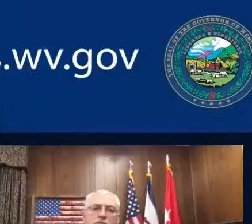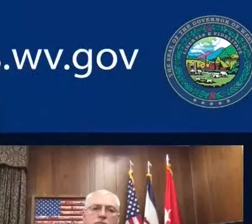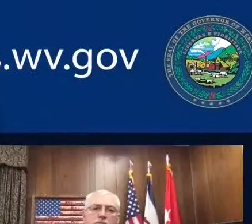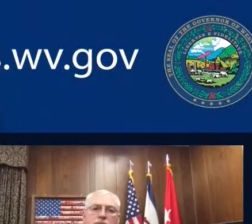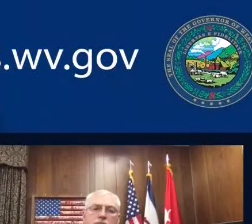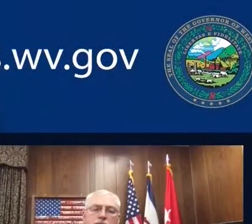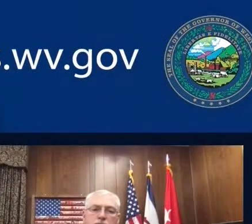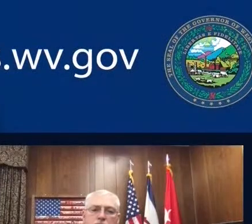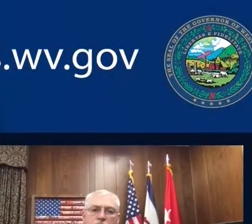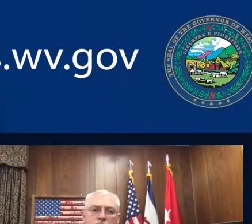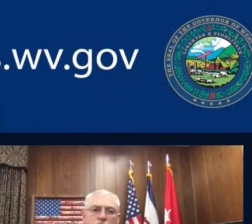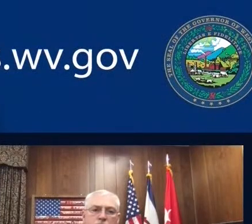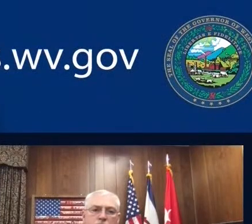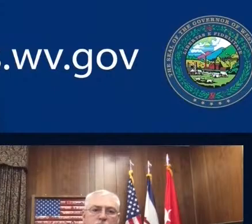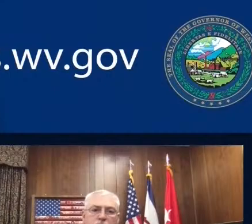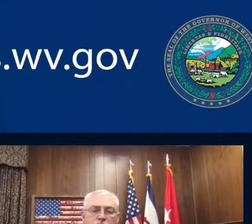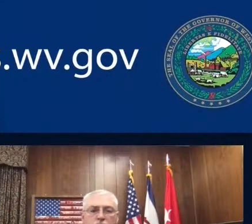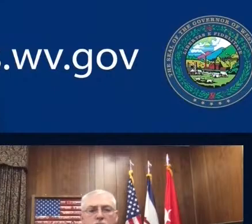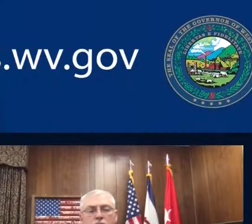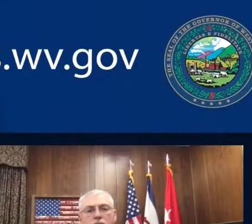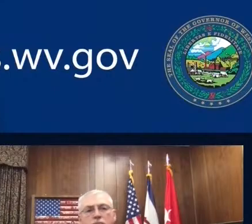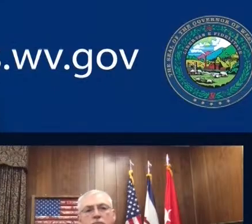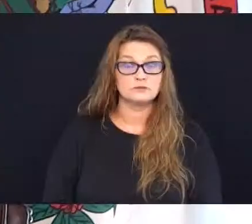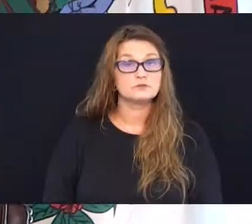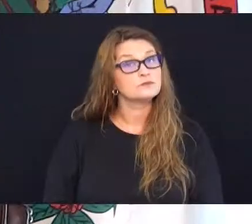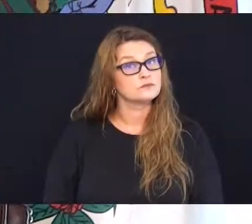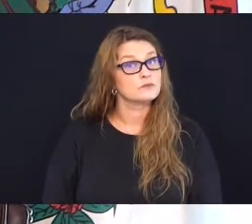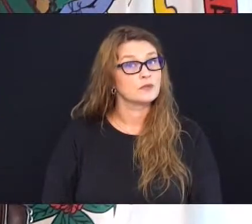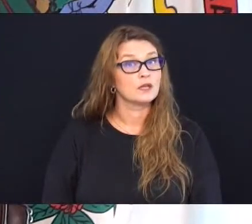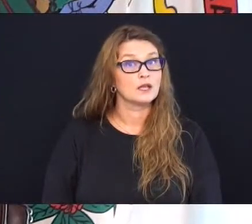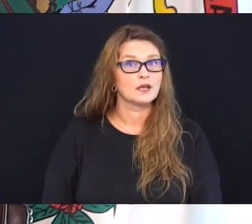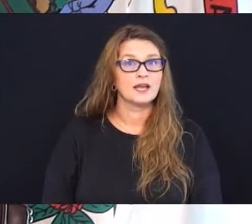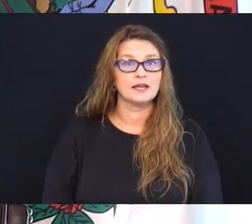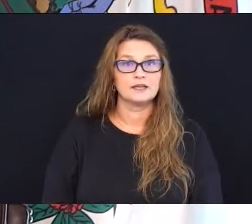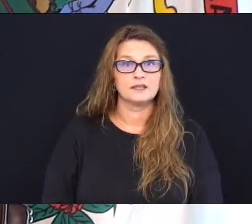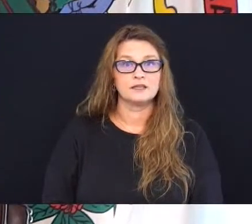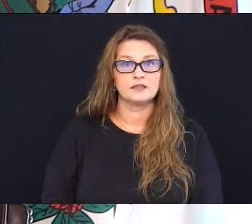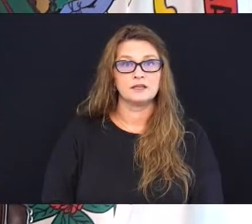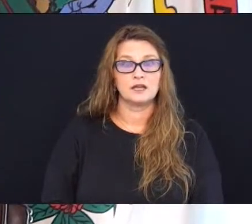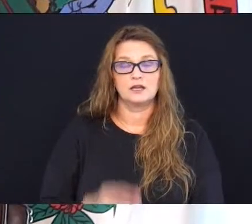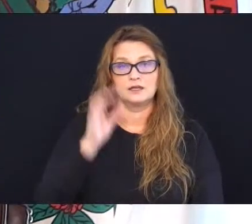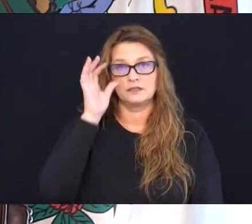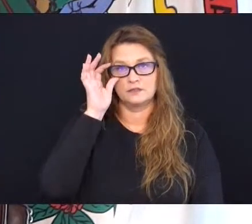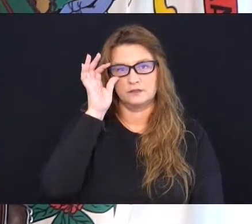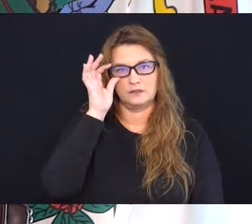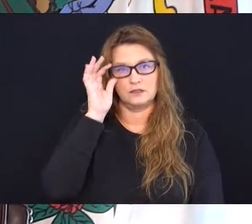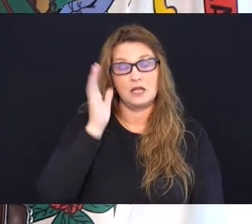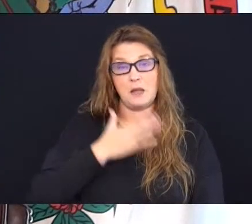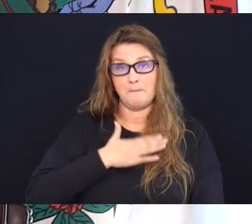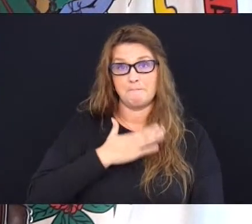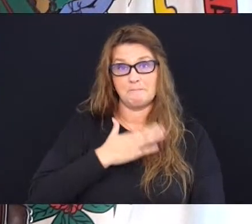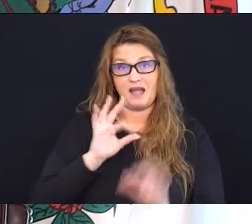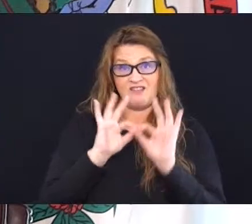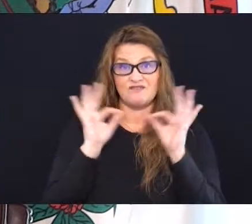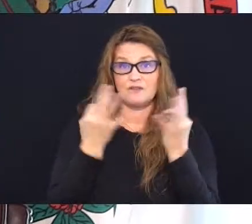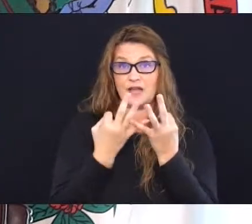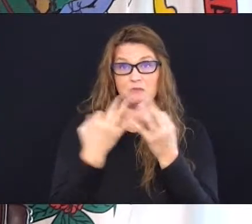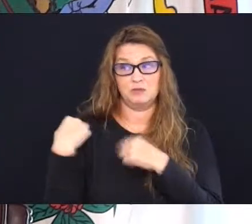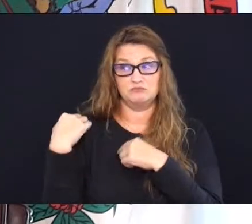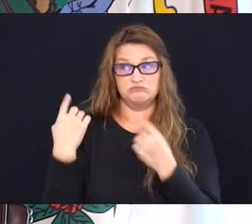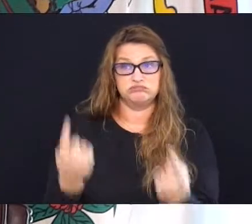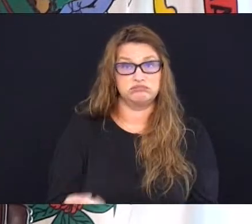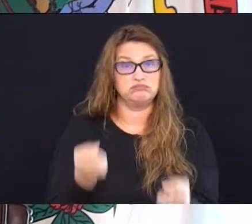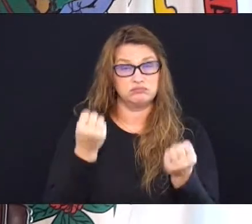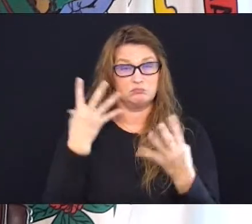Listen, you know, my family's been in this industry, you know, the energy sector for